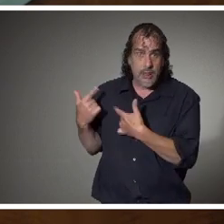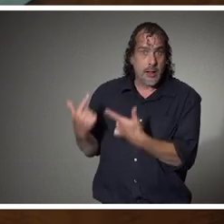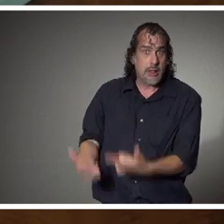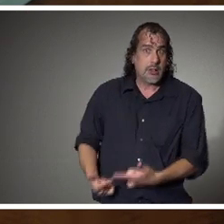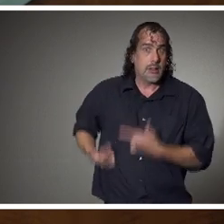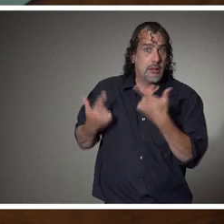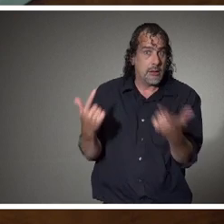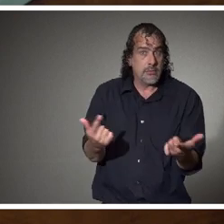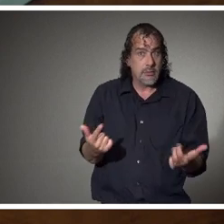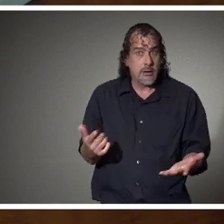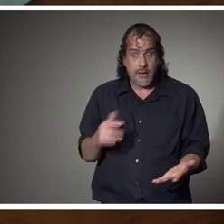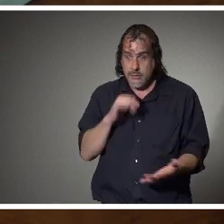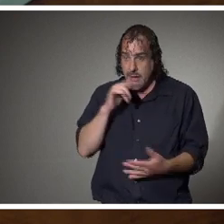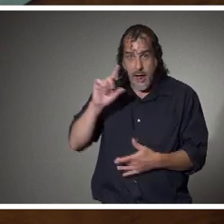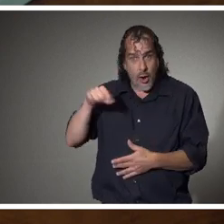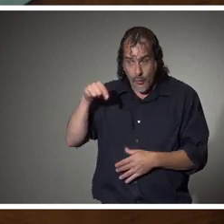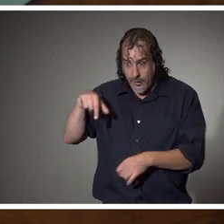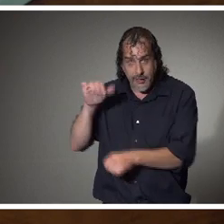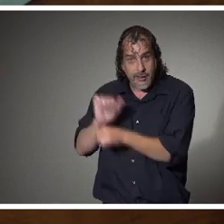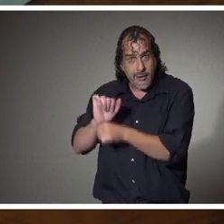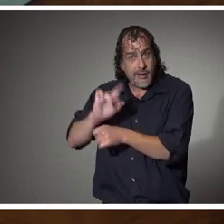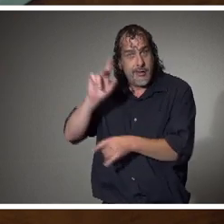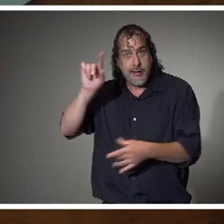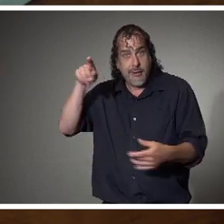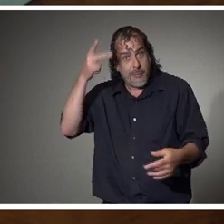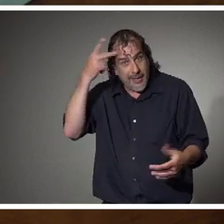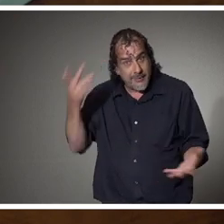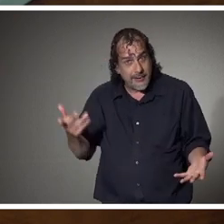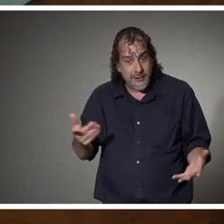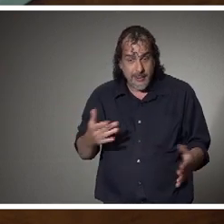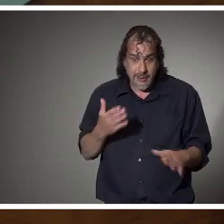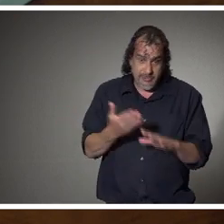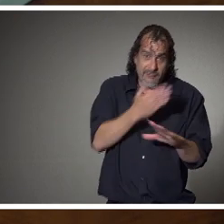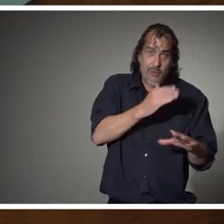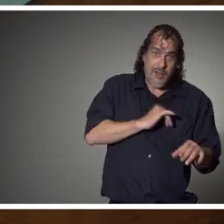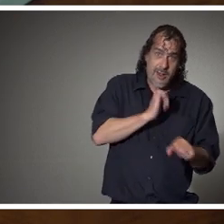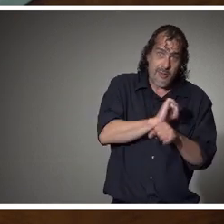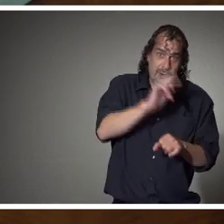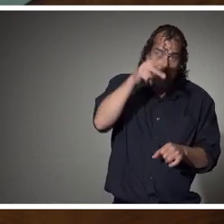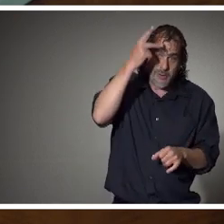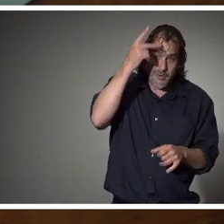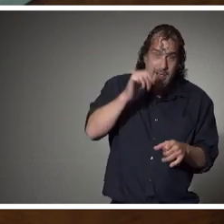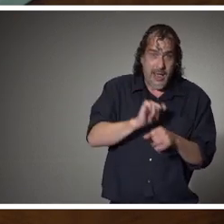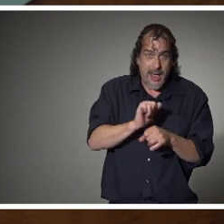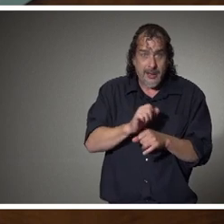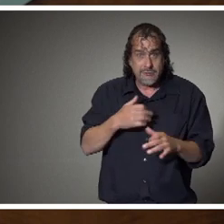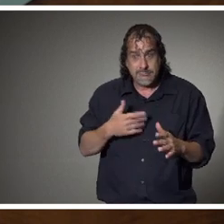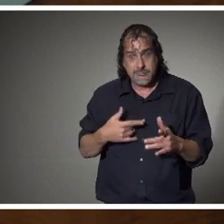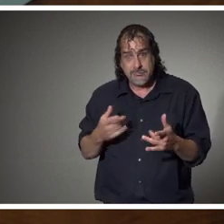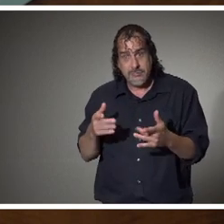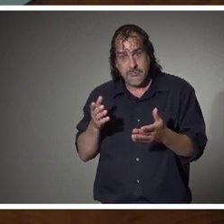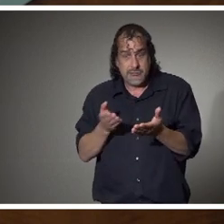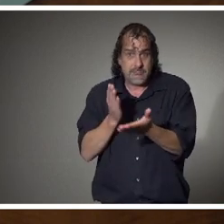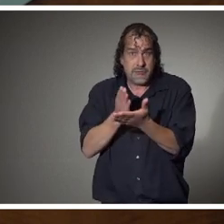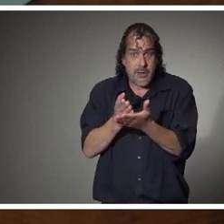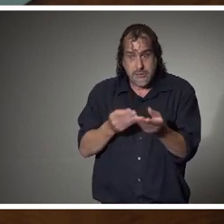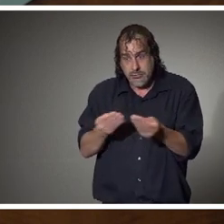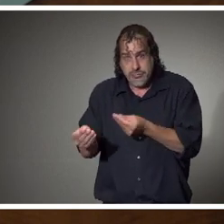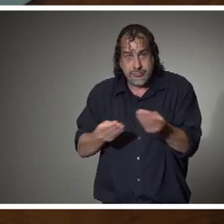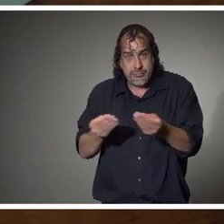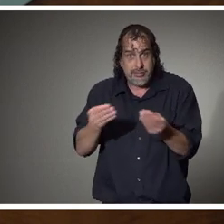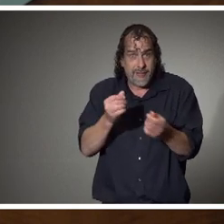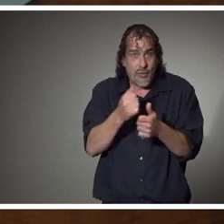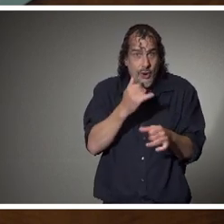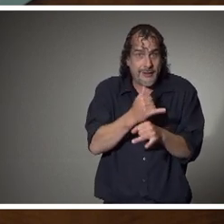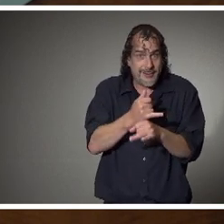just my political career. And I'll remind you that before I got into politics, I managed money for a living for institutions and individuals. And so